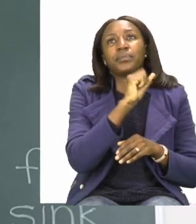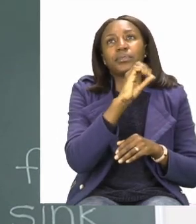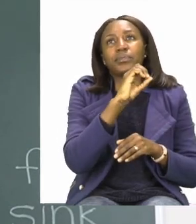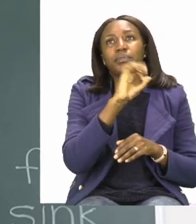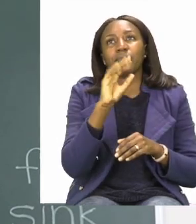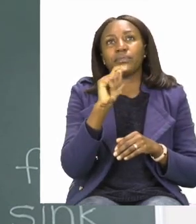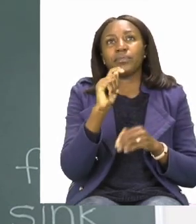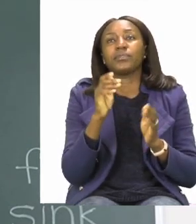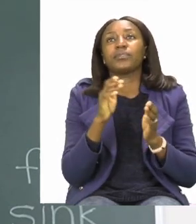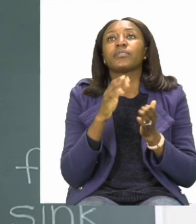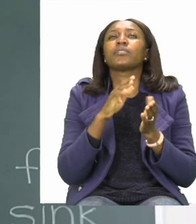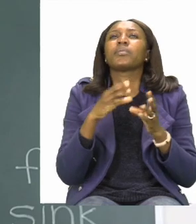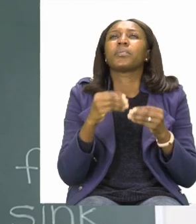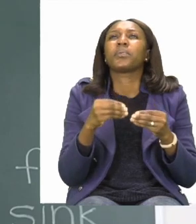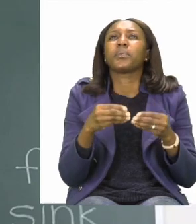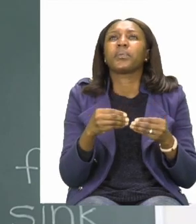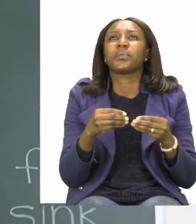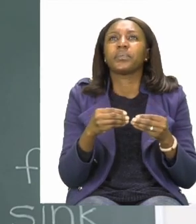Soft.